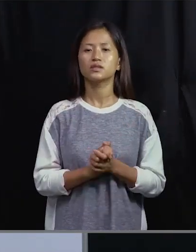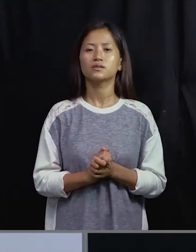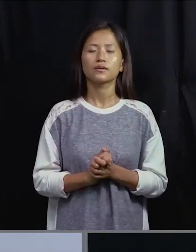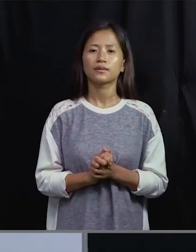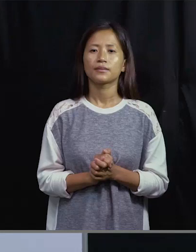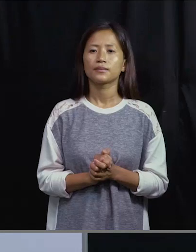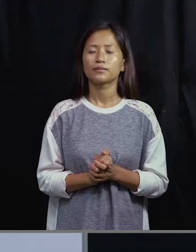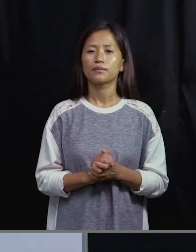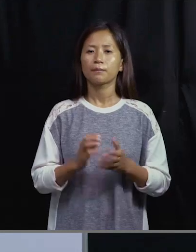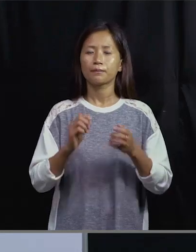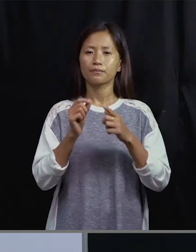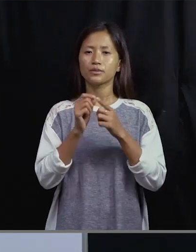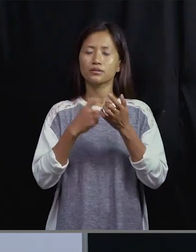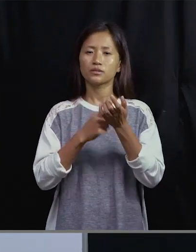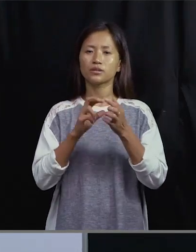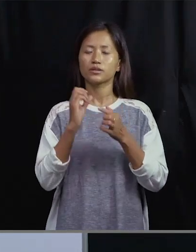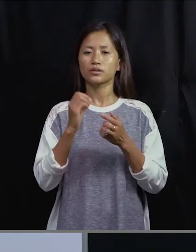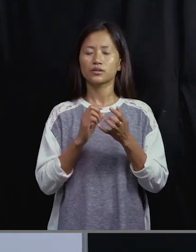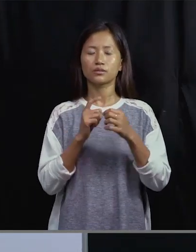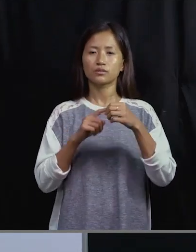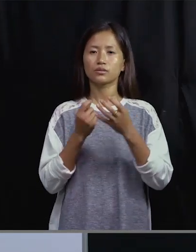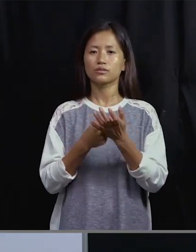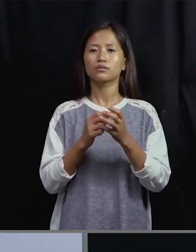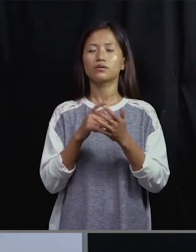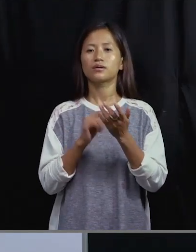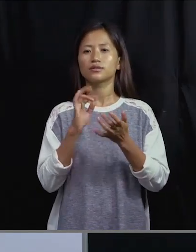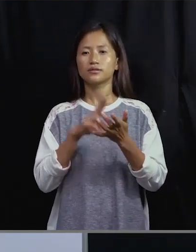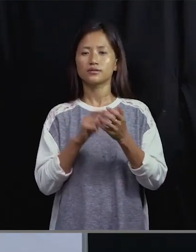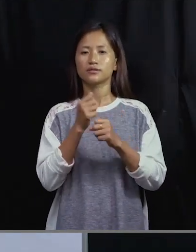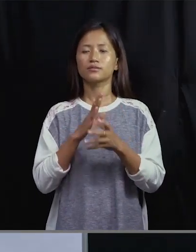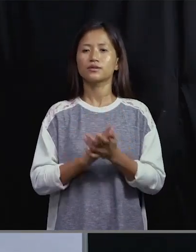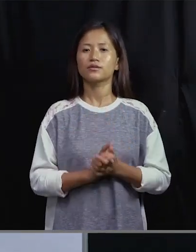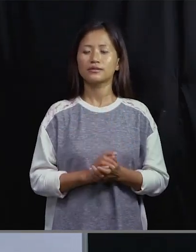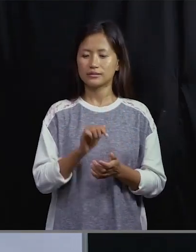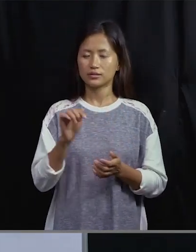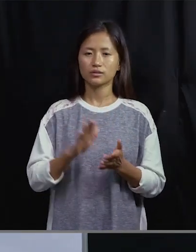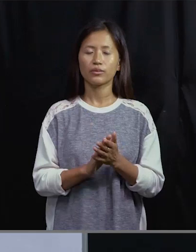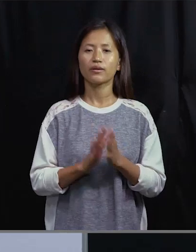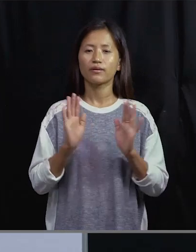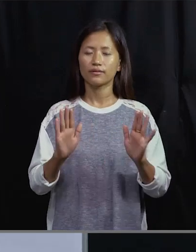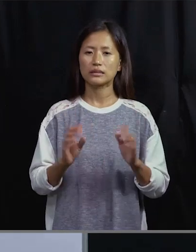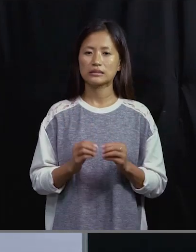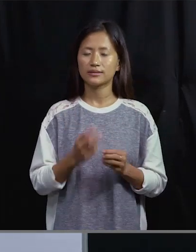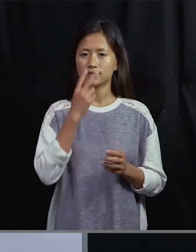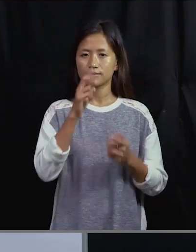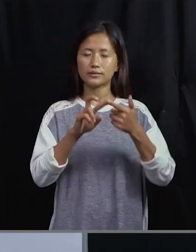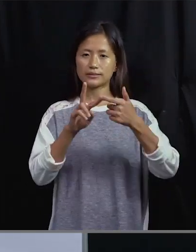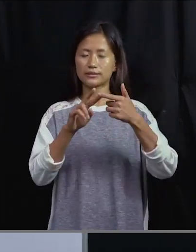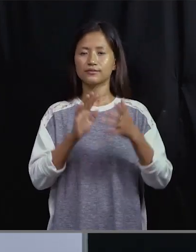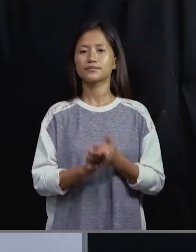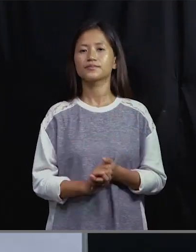Maybe procuring from other other industry. These days we have this assembled TV, isn't